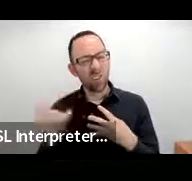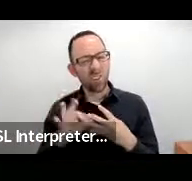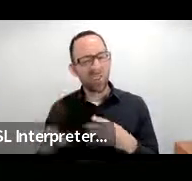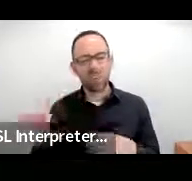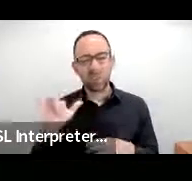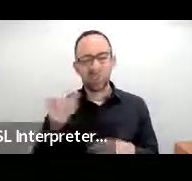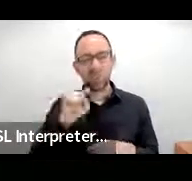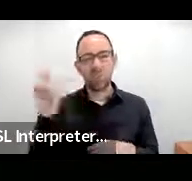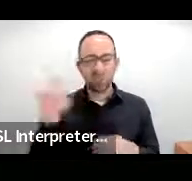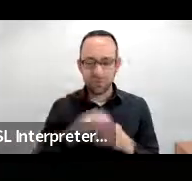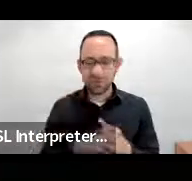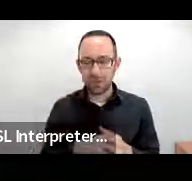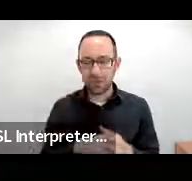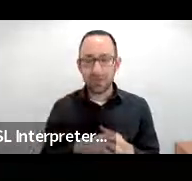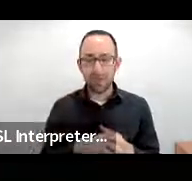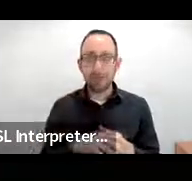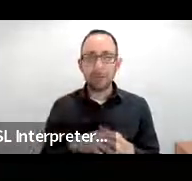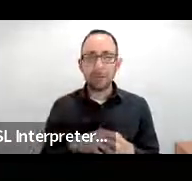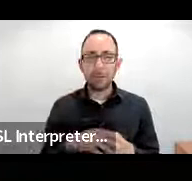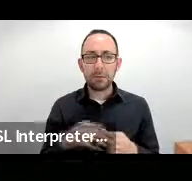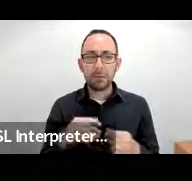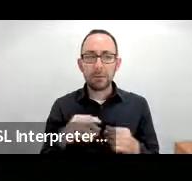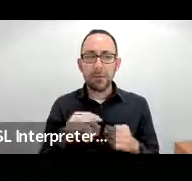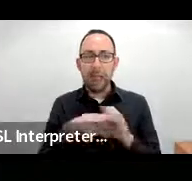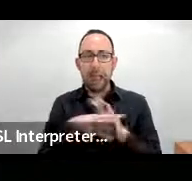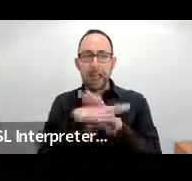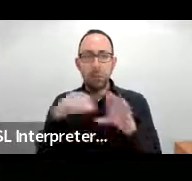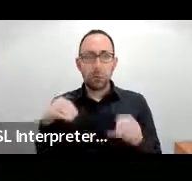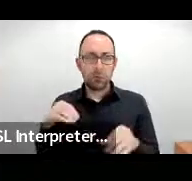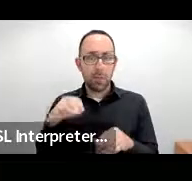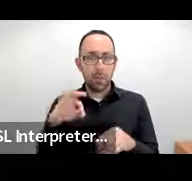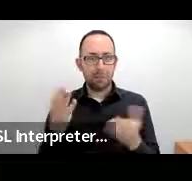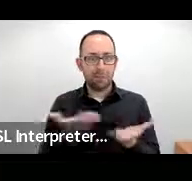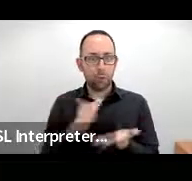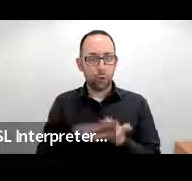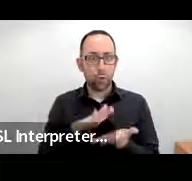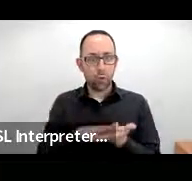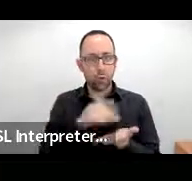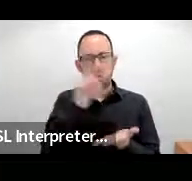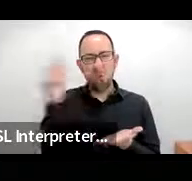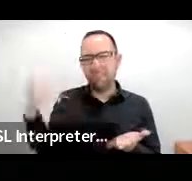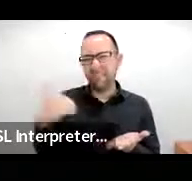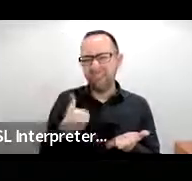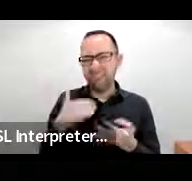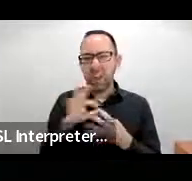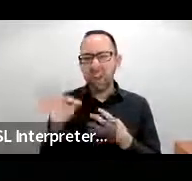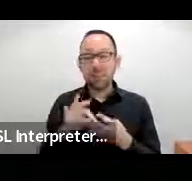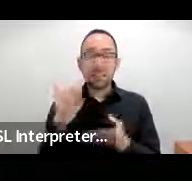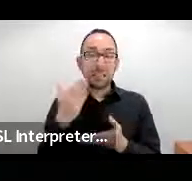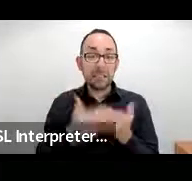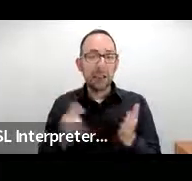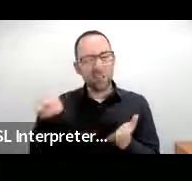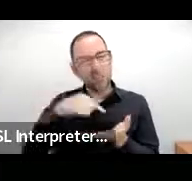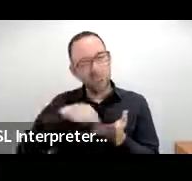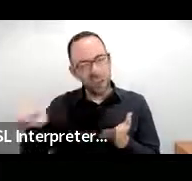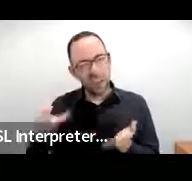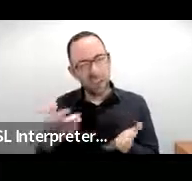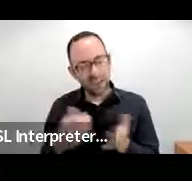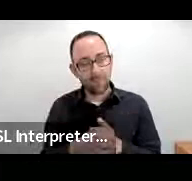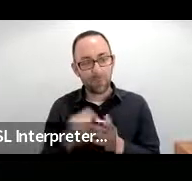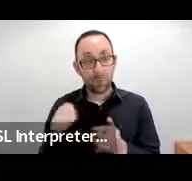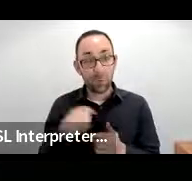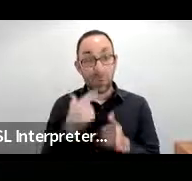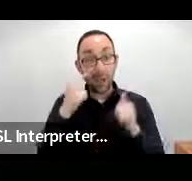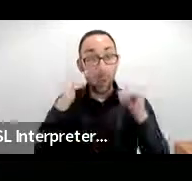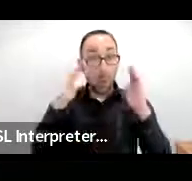be, there's things that are outside of that program that are some for fee. We're hoping to